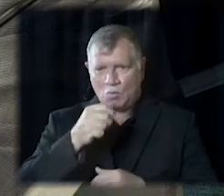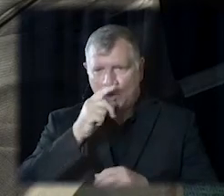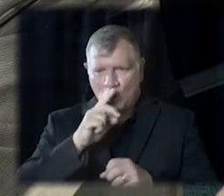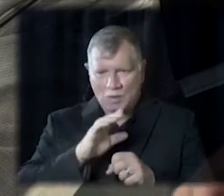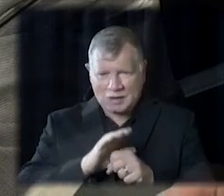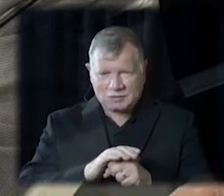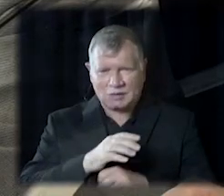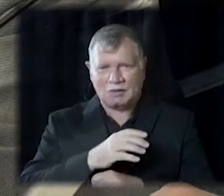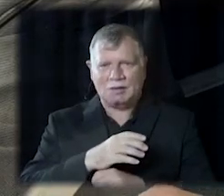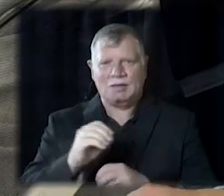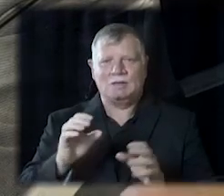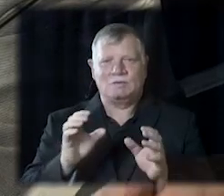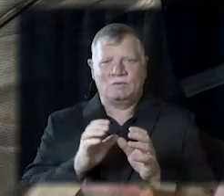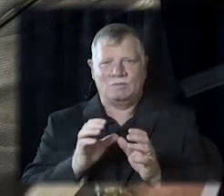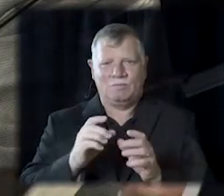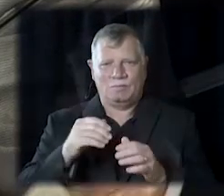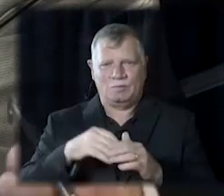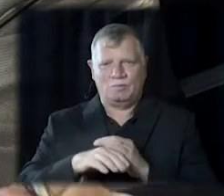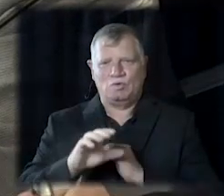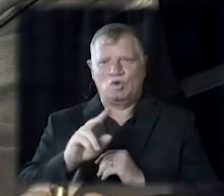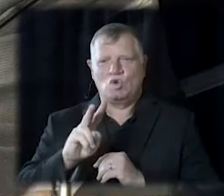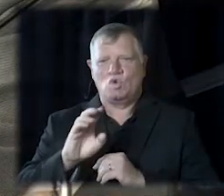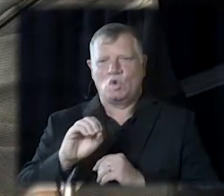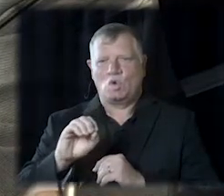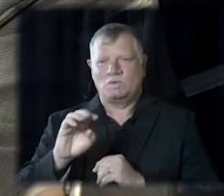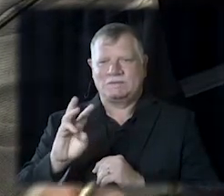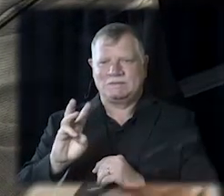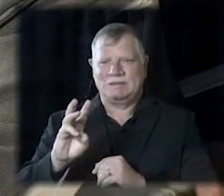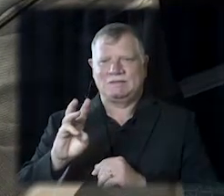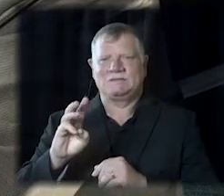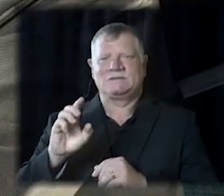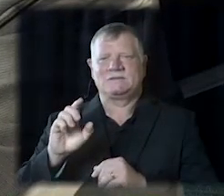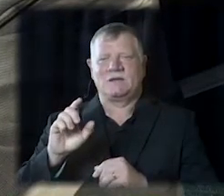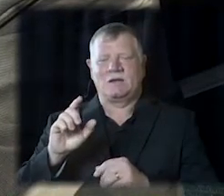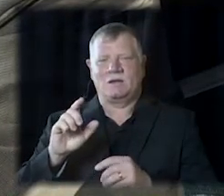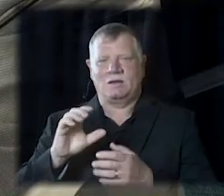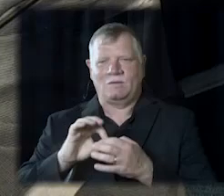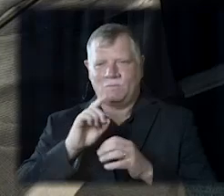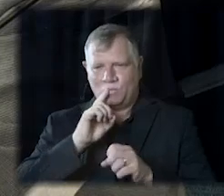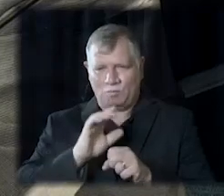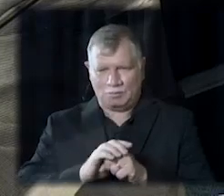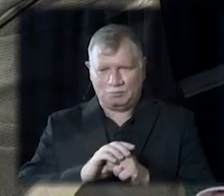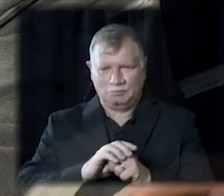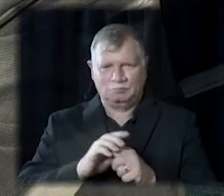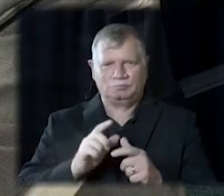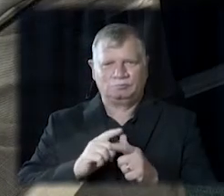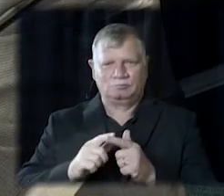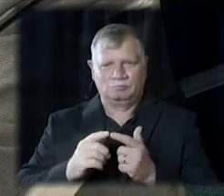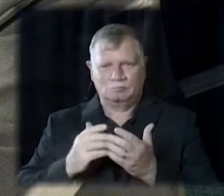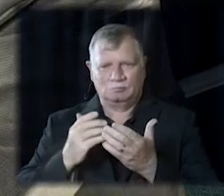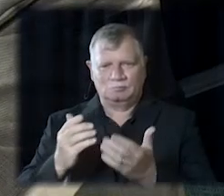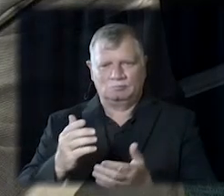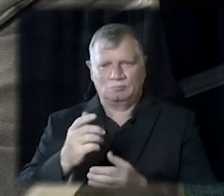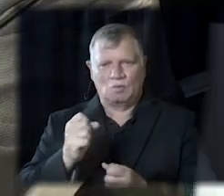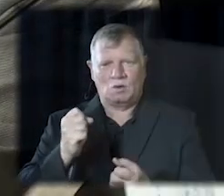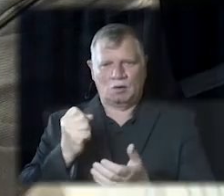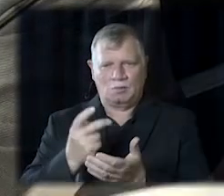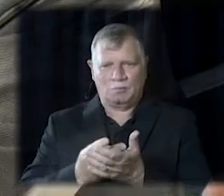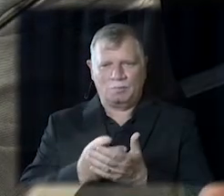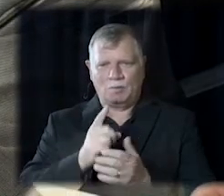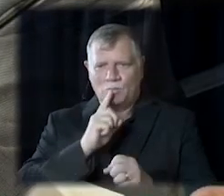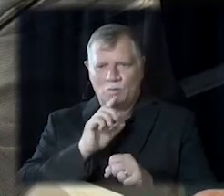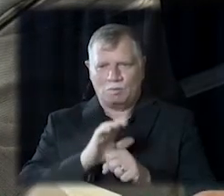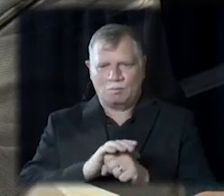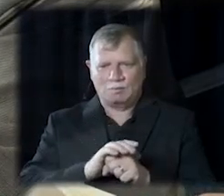including certification determinations under Section 206 of PROMESA, two, any submissions or authorizations authorized by